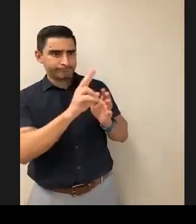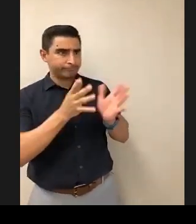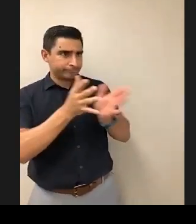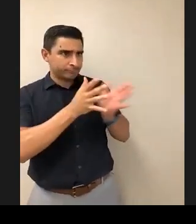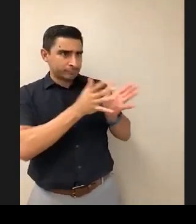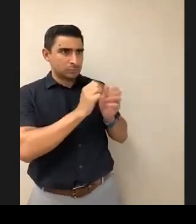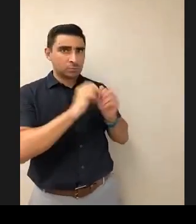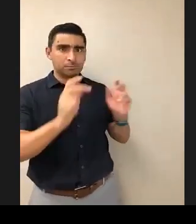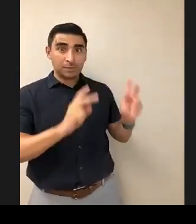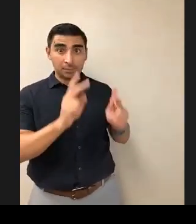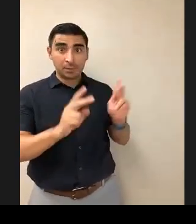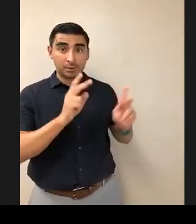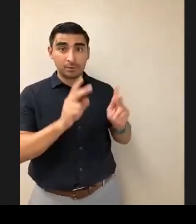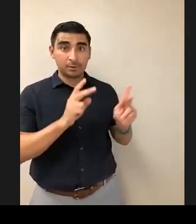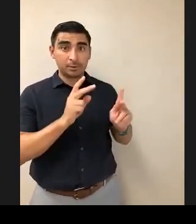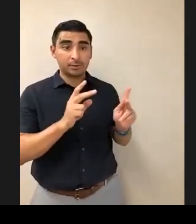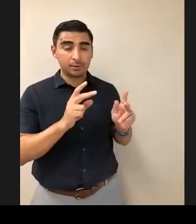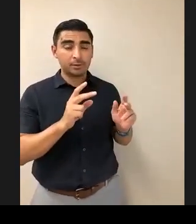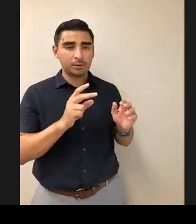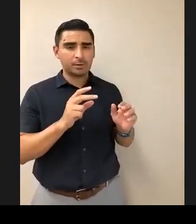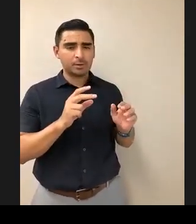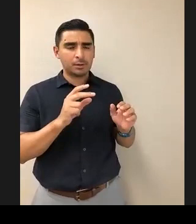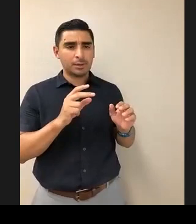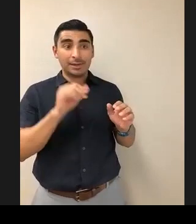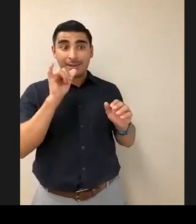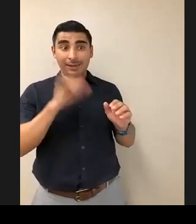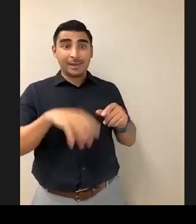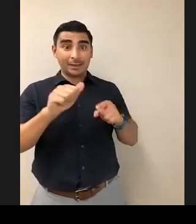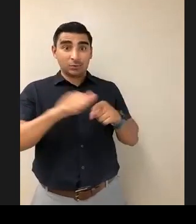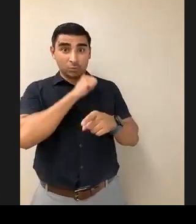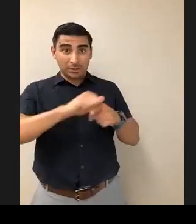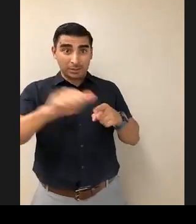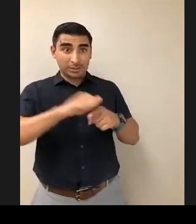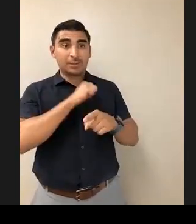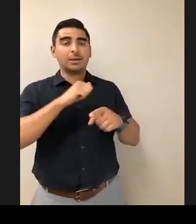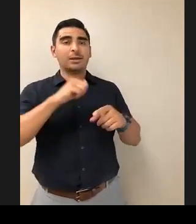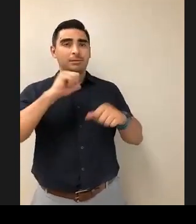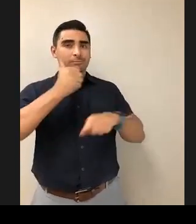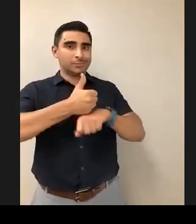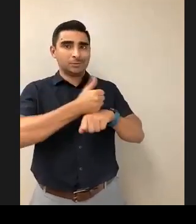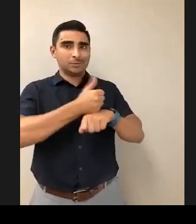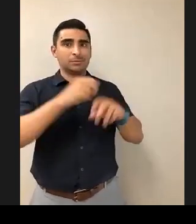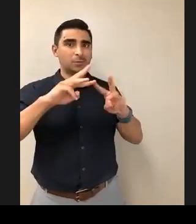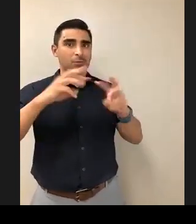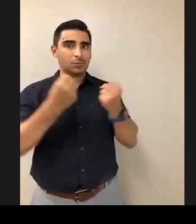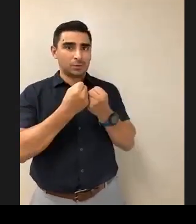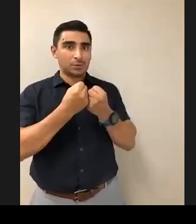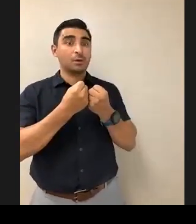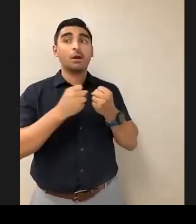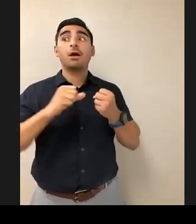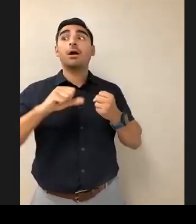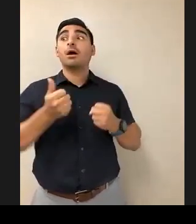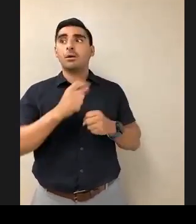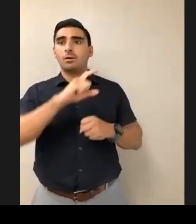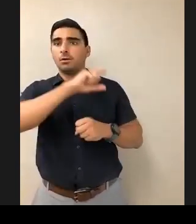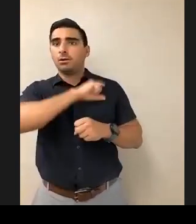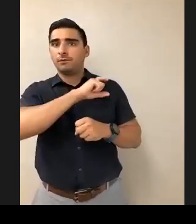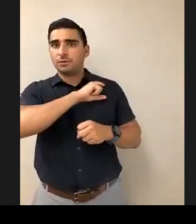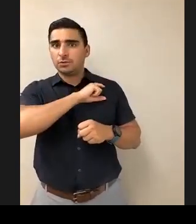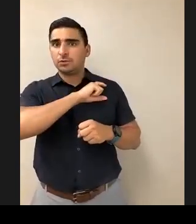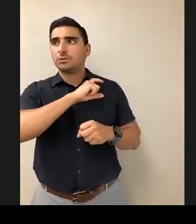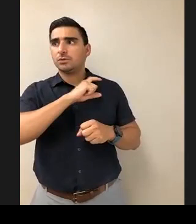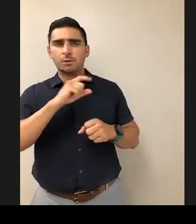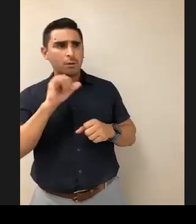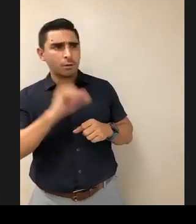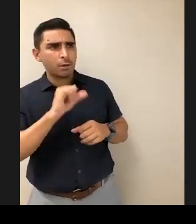And it was through this training and putting on workshops, other officers were able to learn